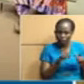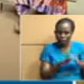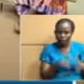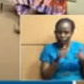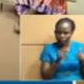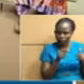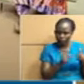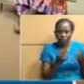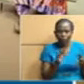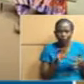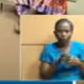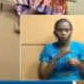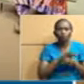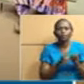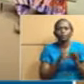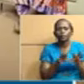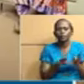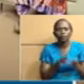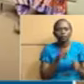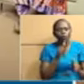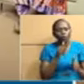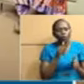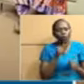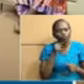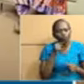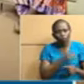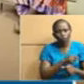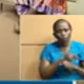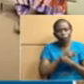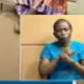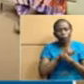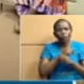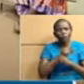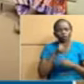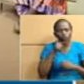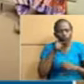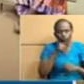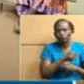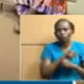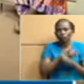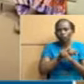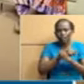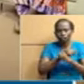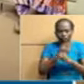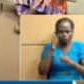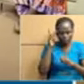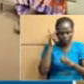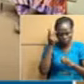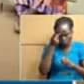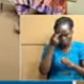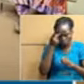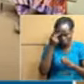COVID-19, what should social protection, an ideal social protection policy and scheme look